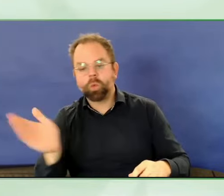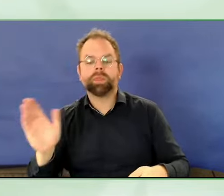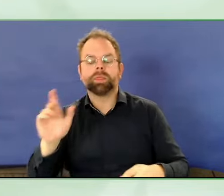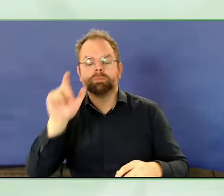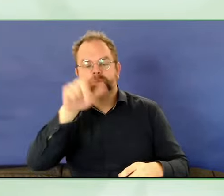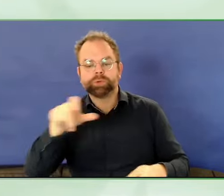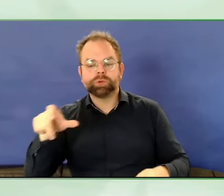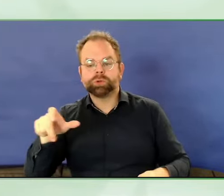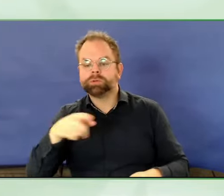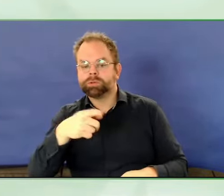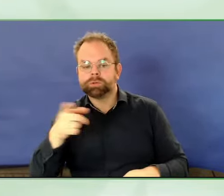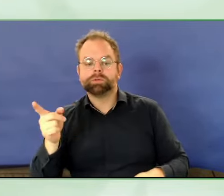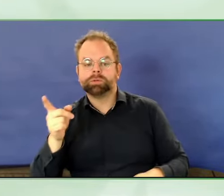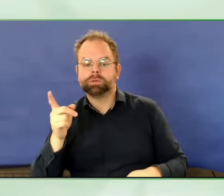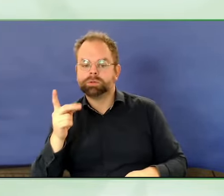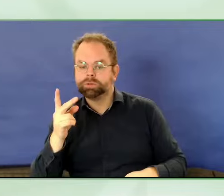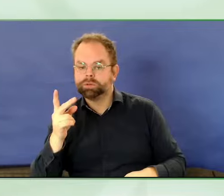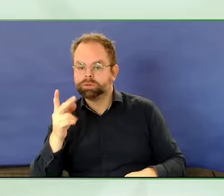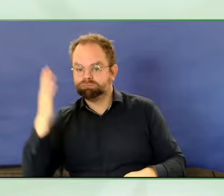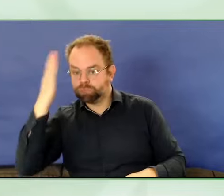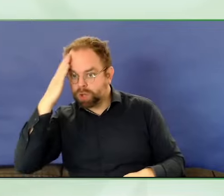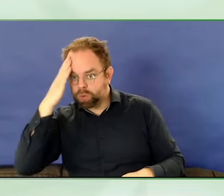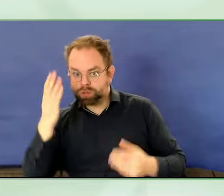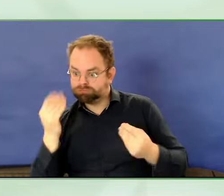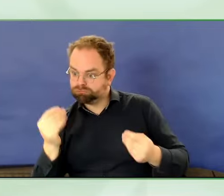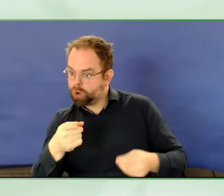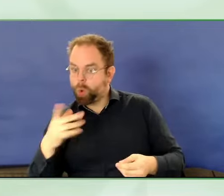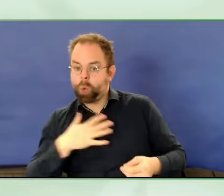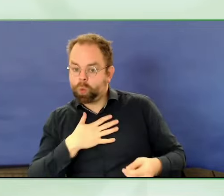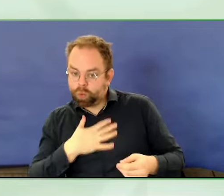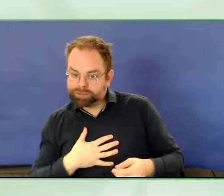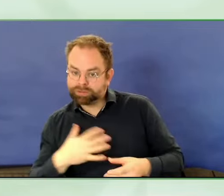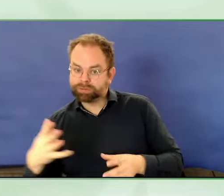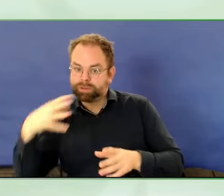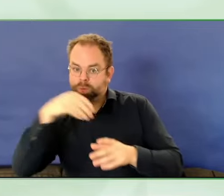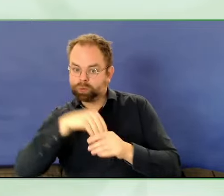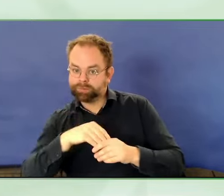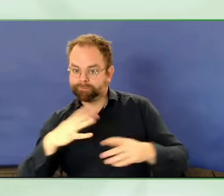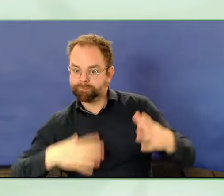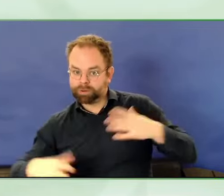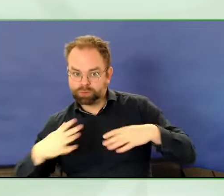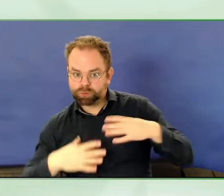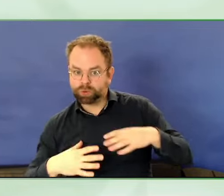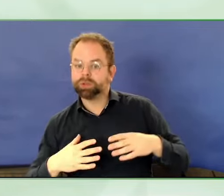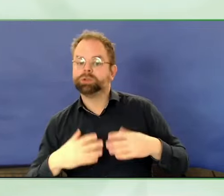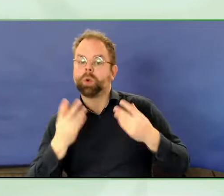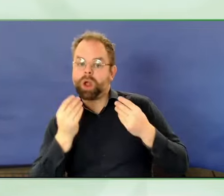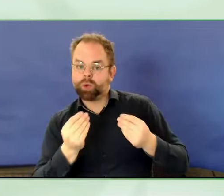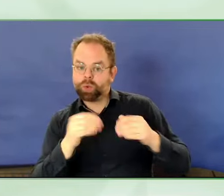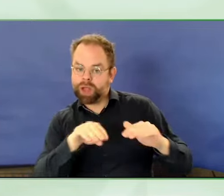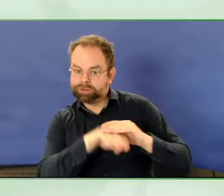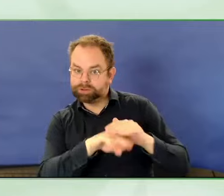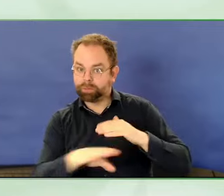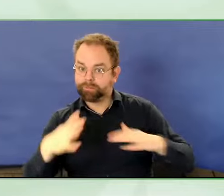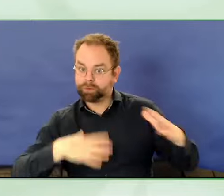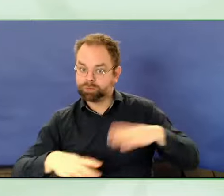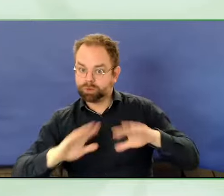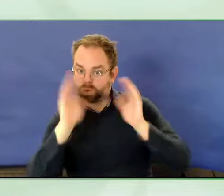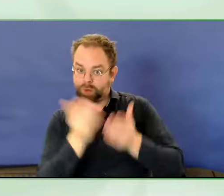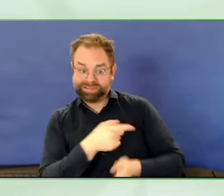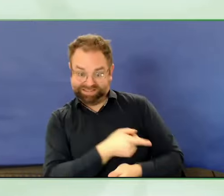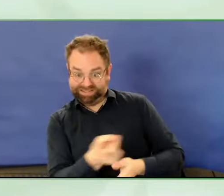people with disabilities, with their friends and with their family members, to really understand what is happening and why is